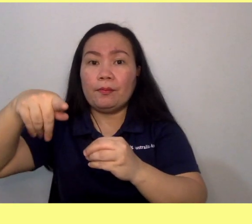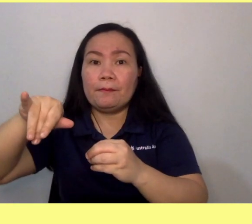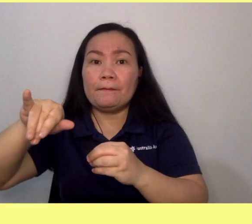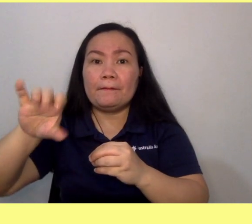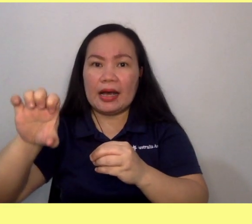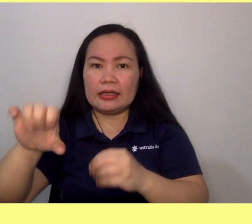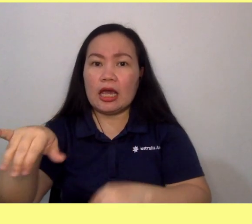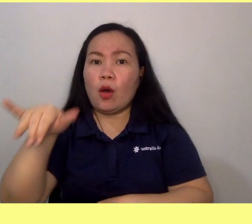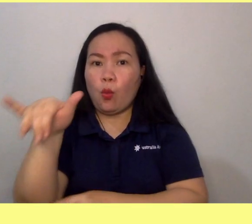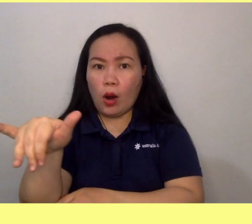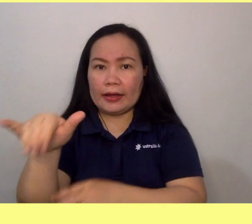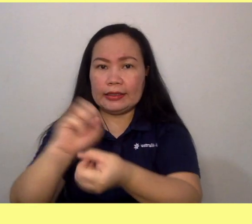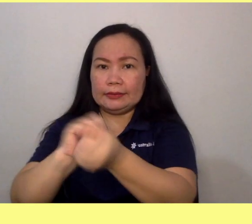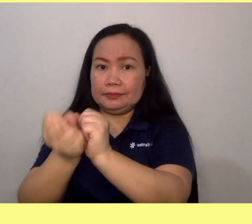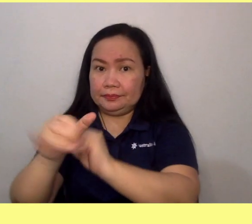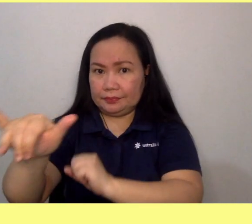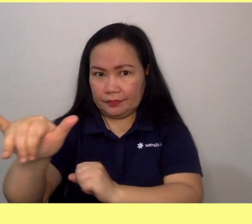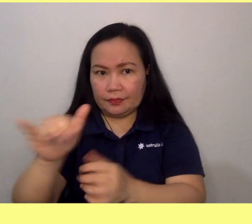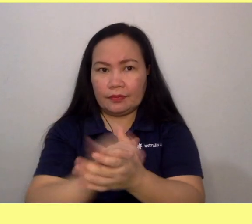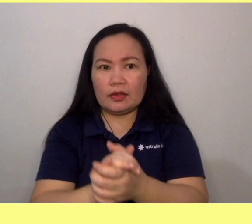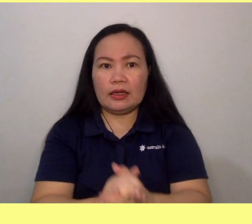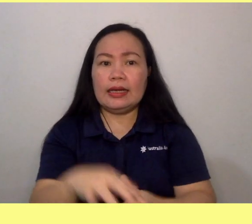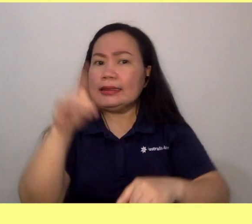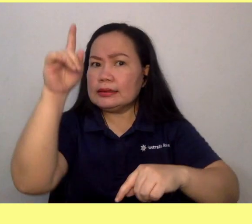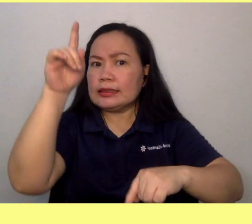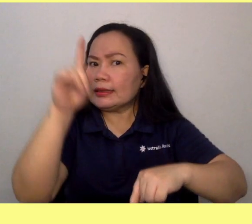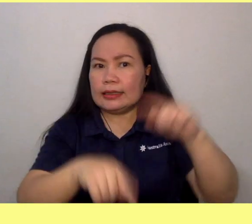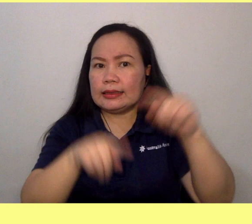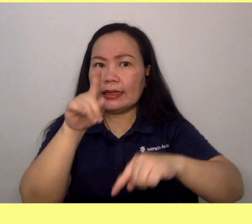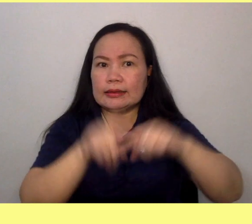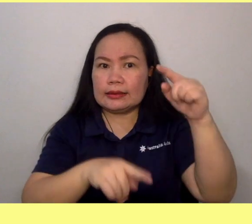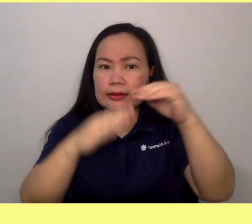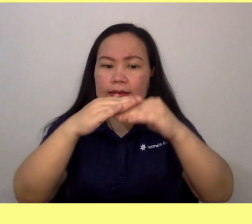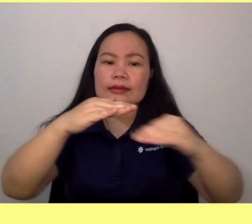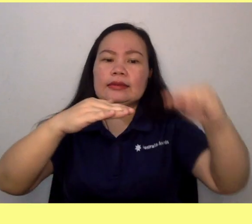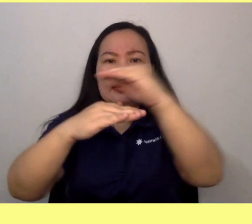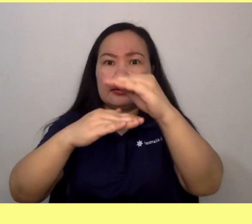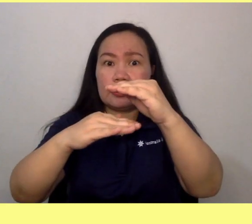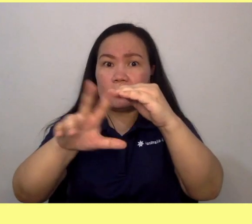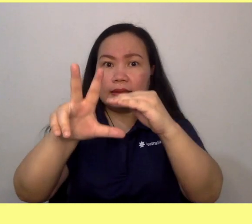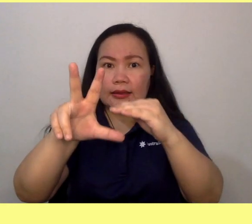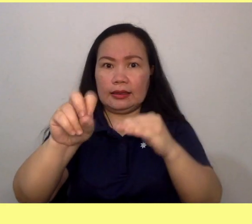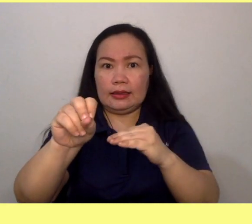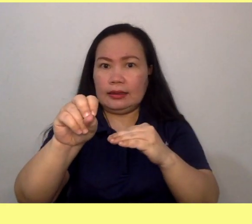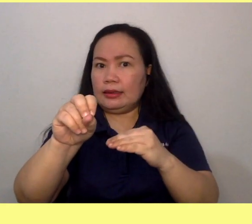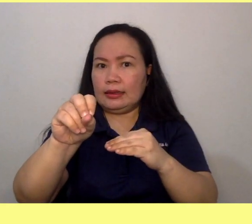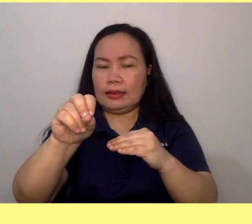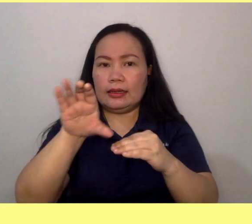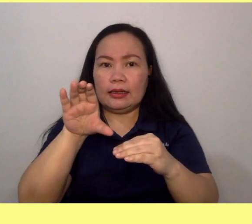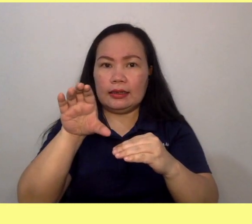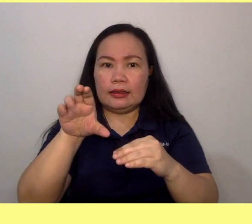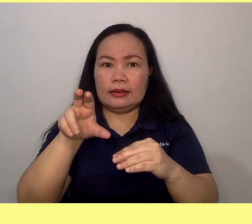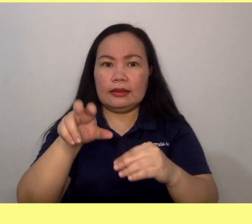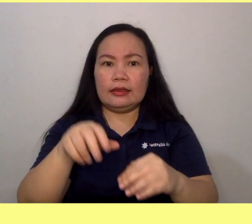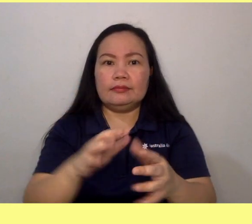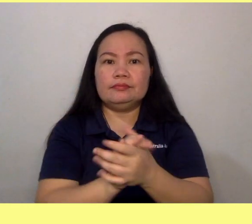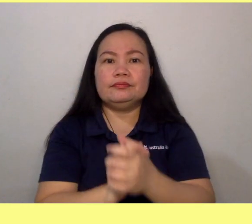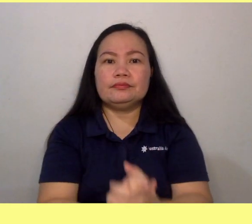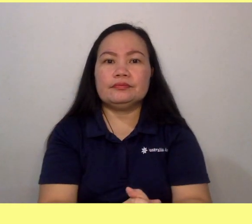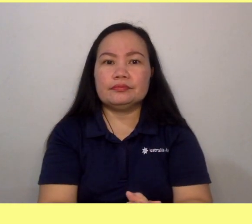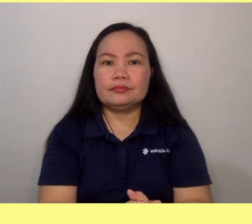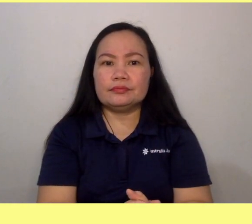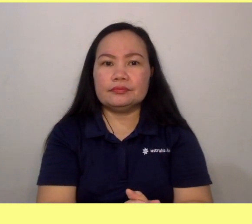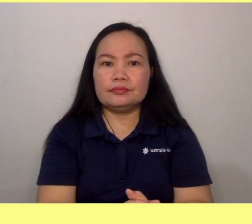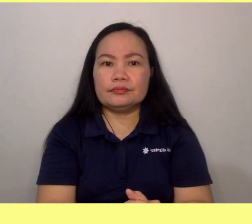y. Okay. And then, ang sabi dito, cannot exceed. So, cannot exceed means ang symbol natin o yung inequality natin is